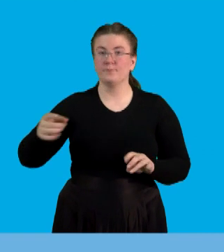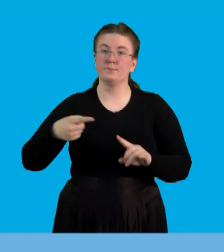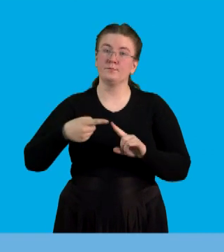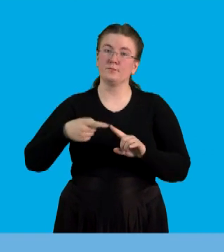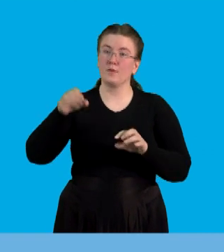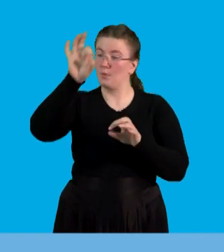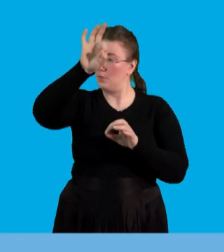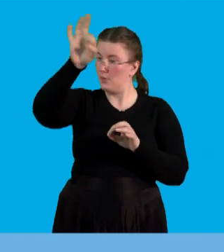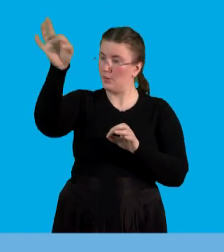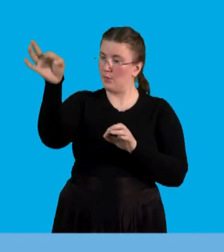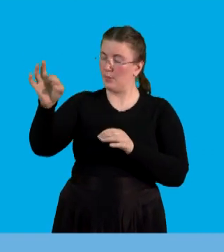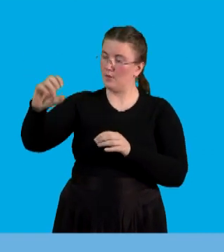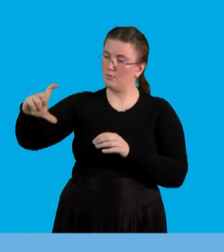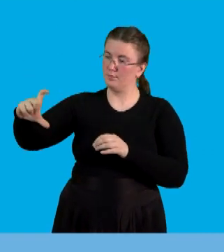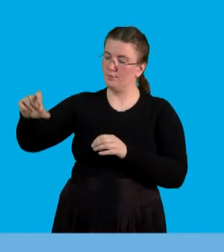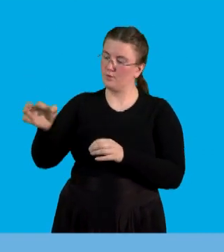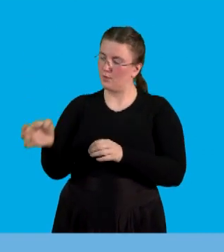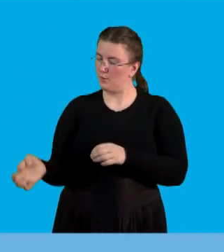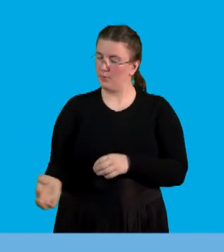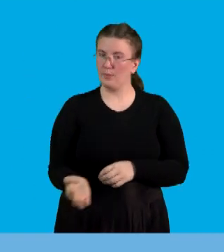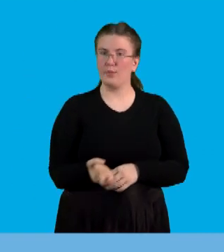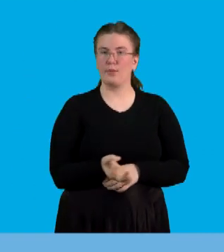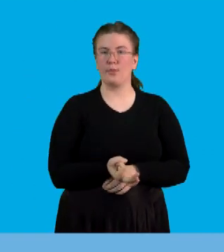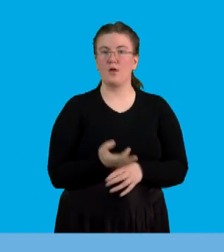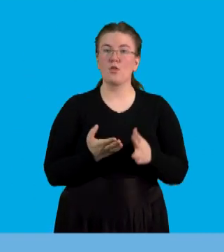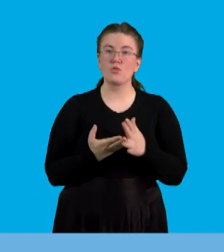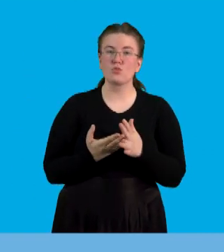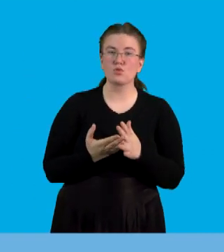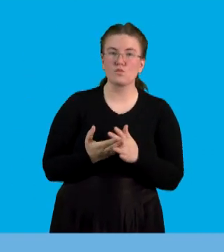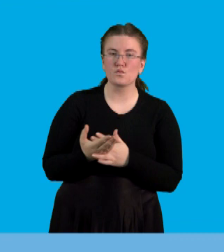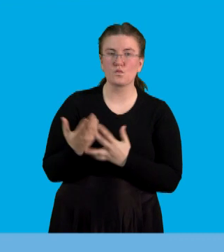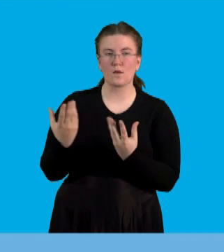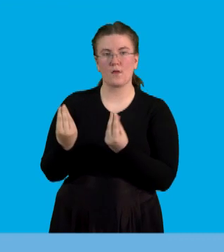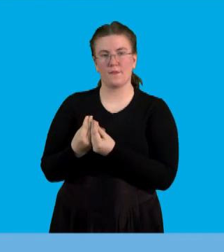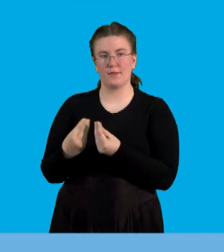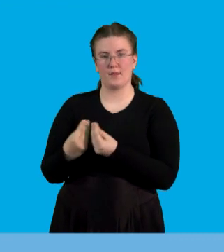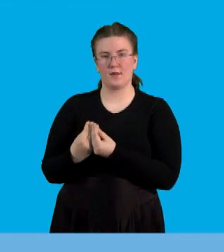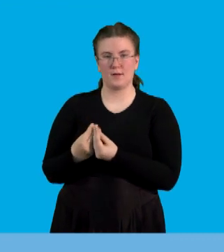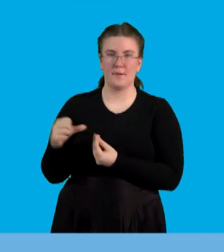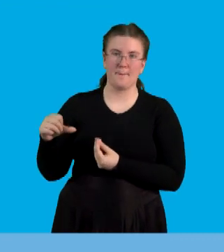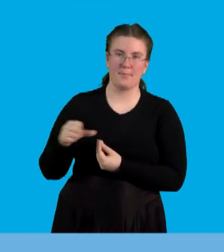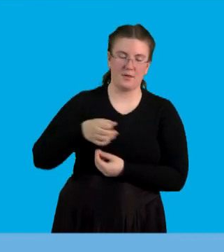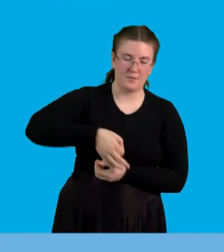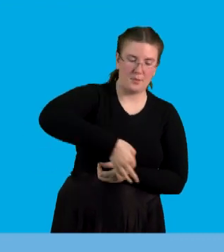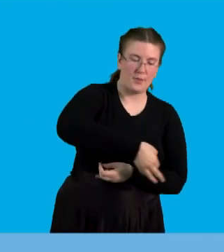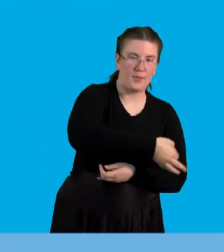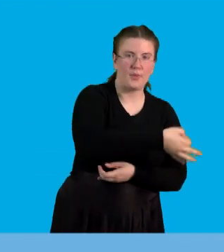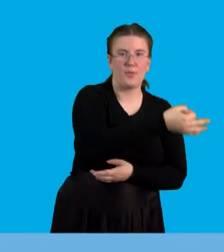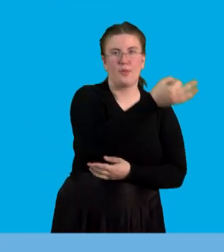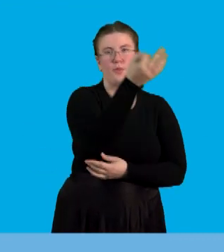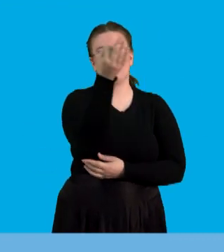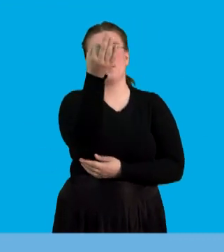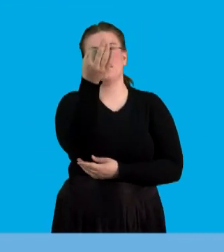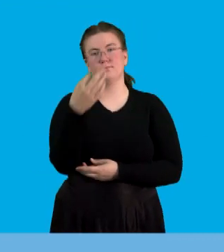goes from one terminal of a cell along conducting material through a device back to other terminal of the